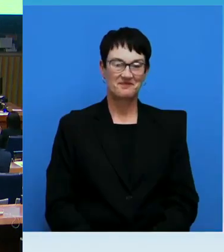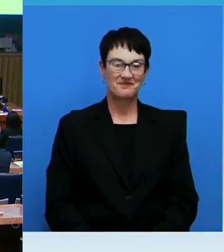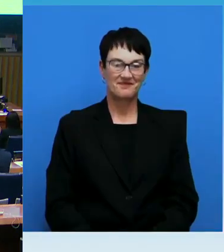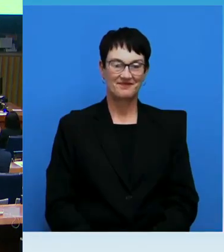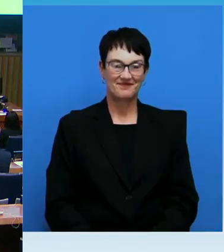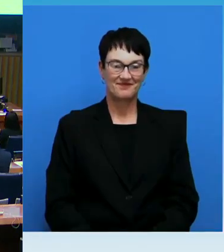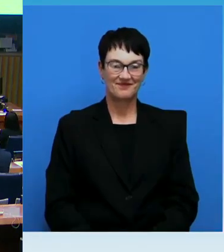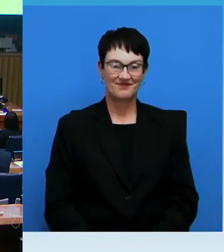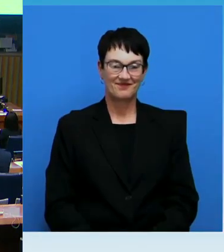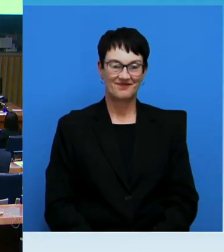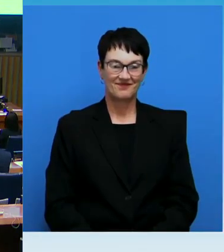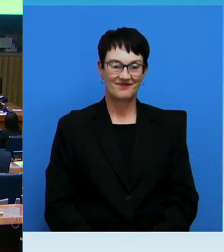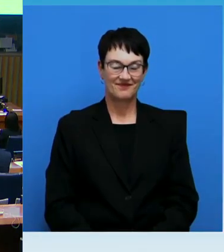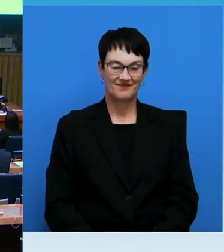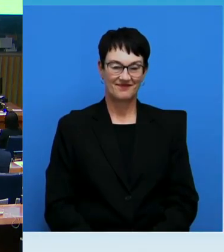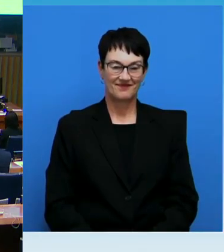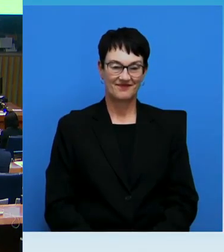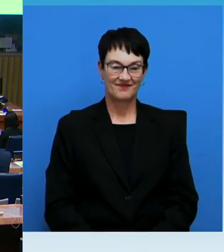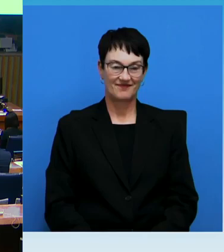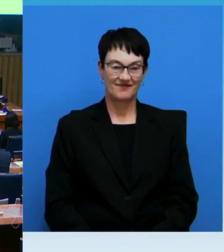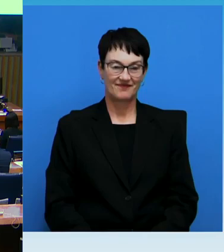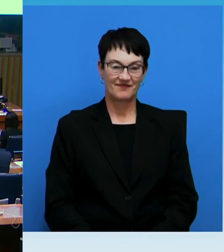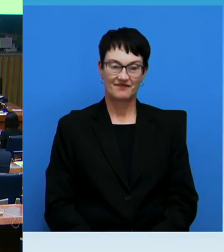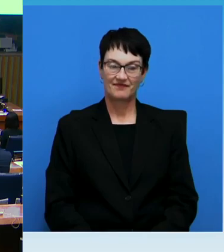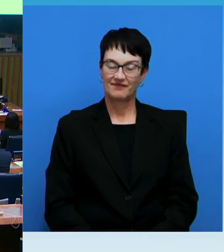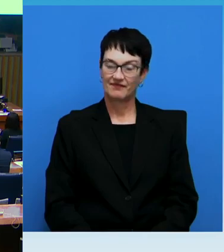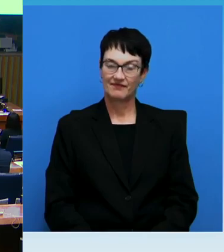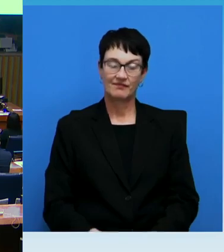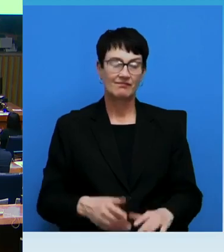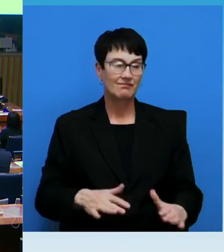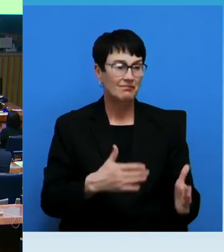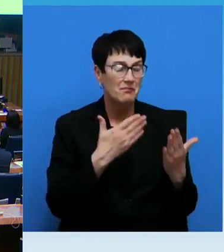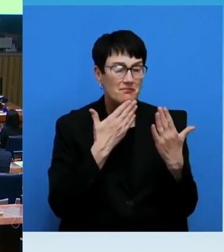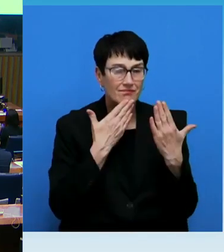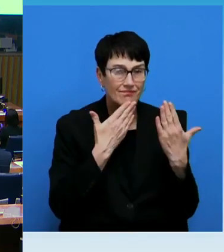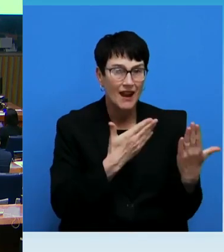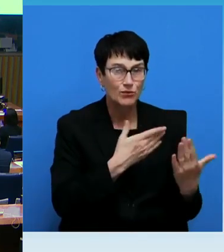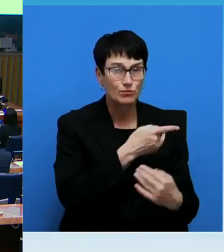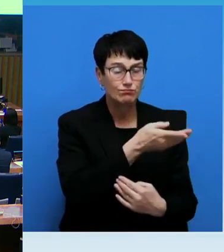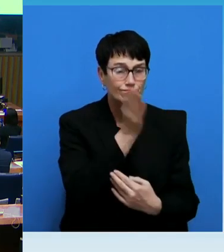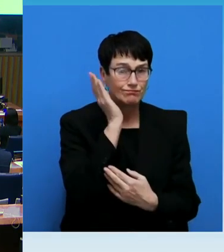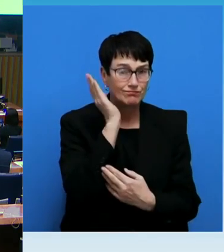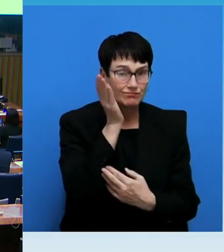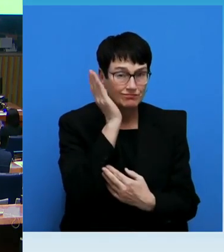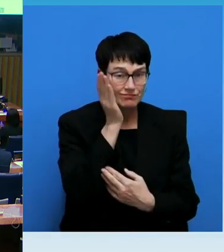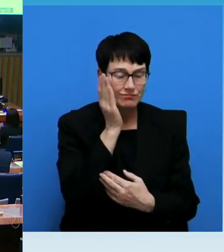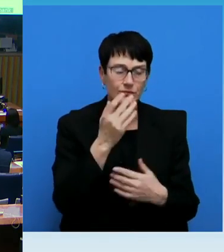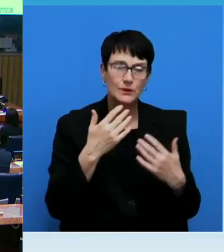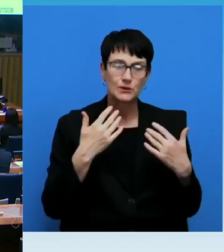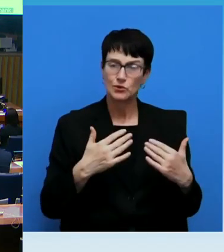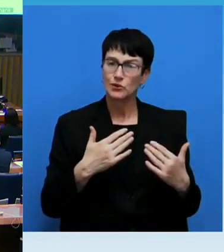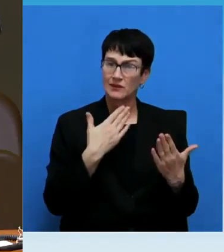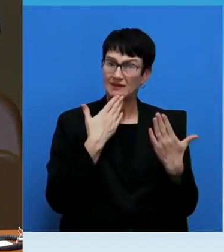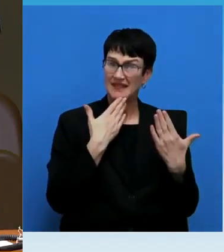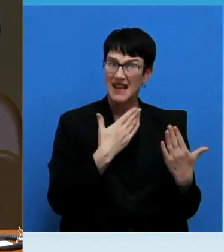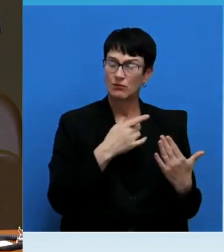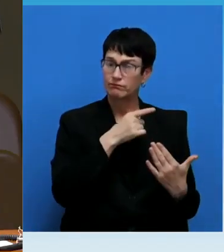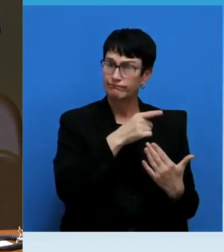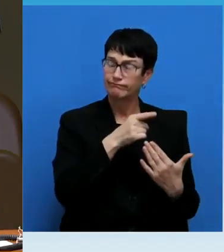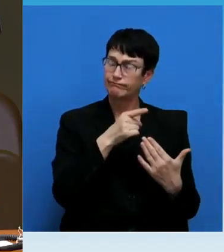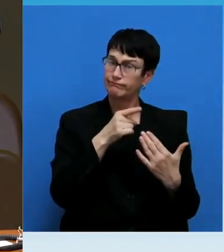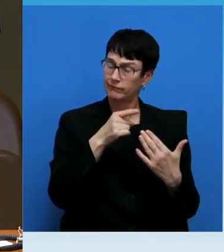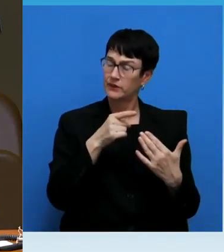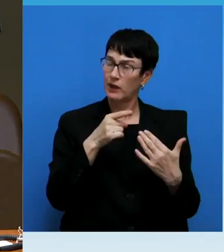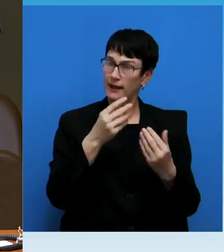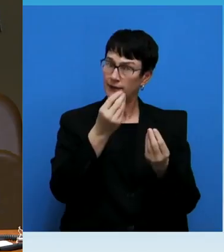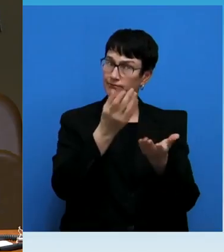Thank you, Ms. Hagras, for your statement and for highlighting the ownership, the